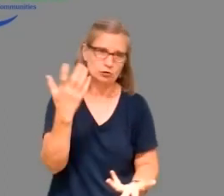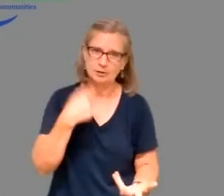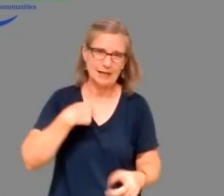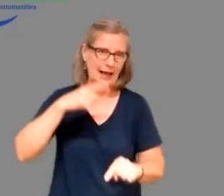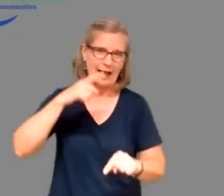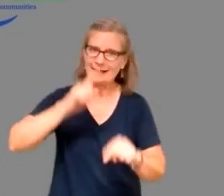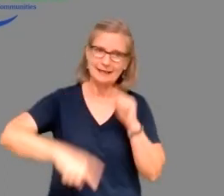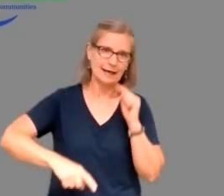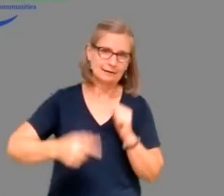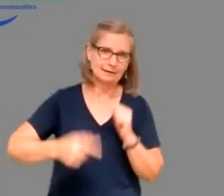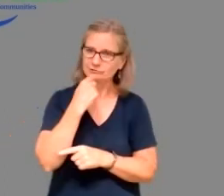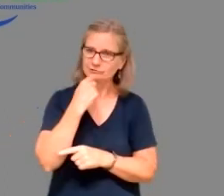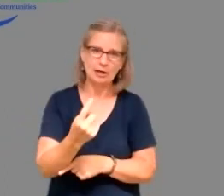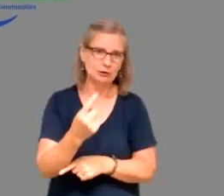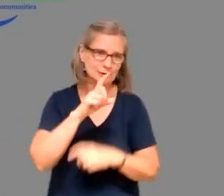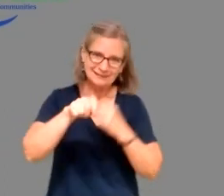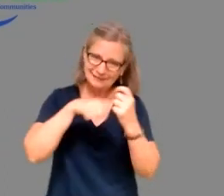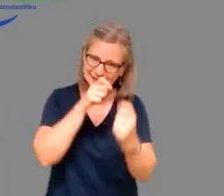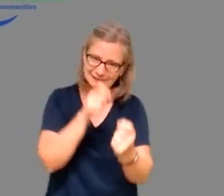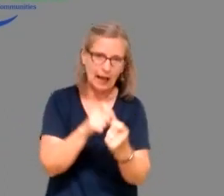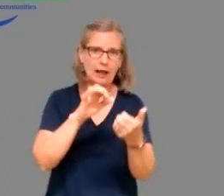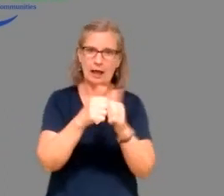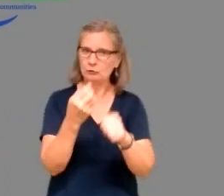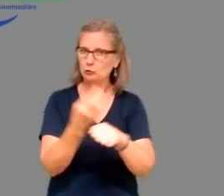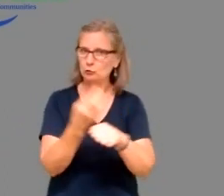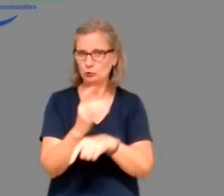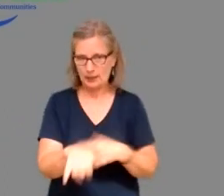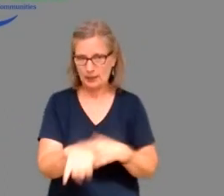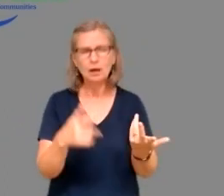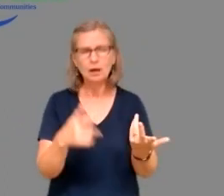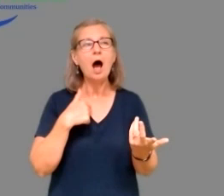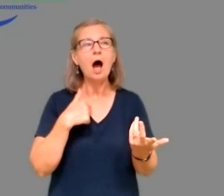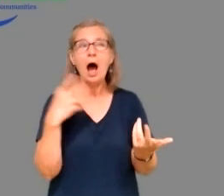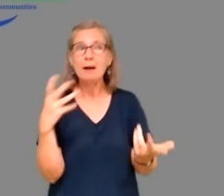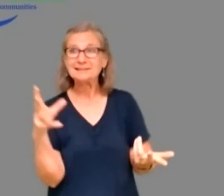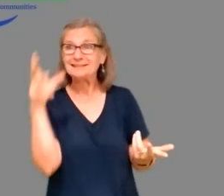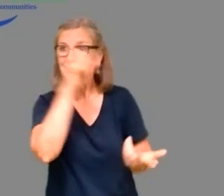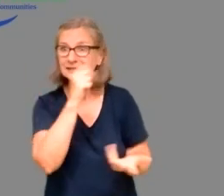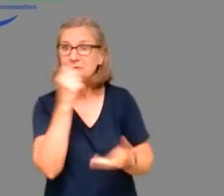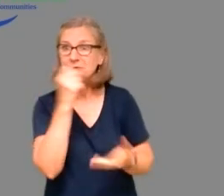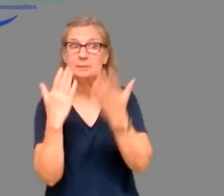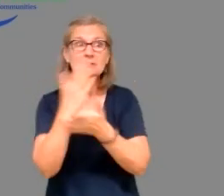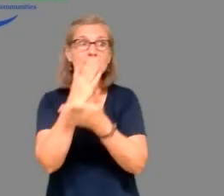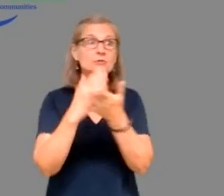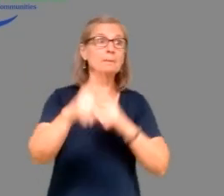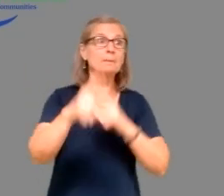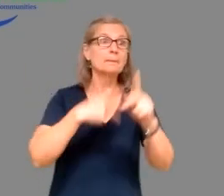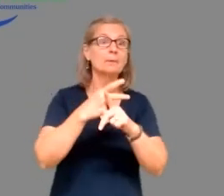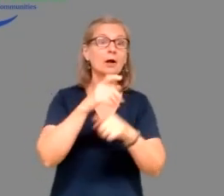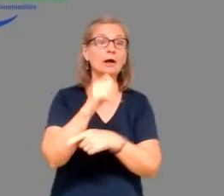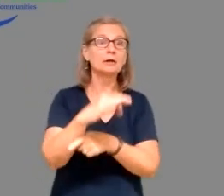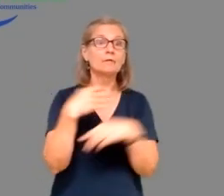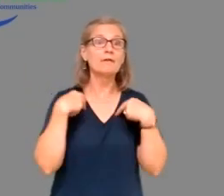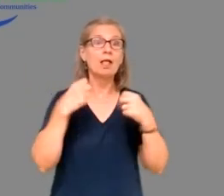for those. I'm assuming there's some type of healthcare worker, if they've acquired